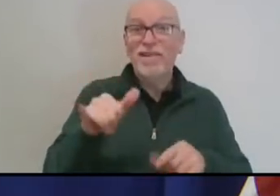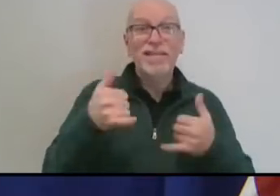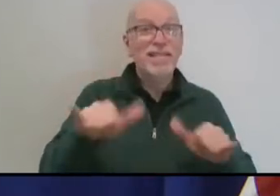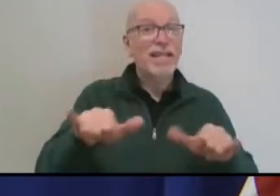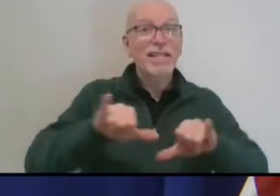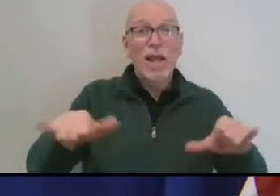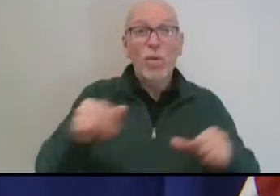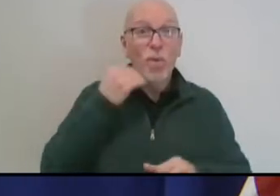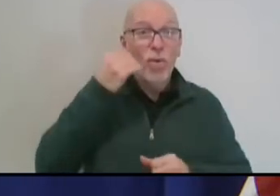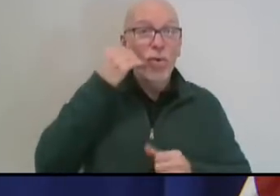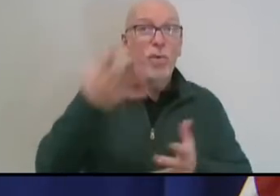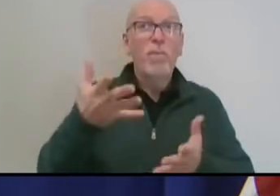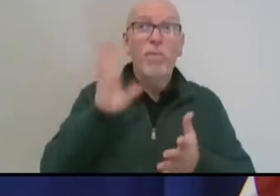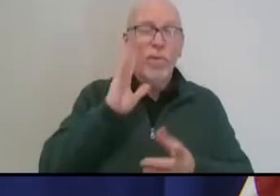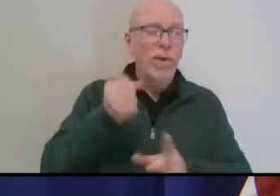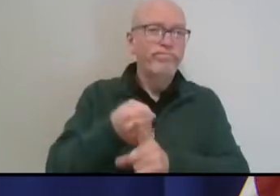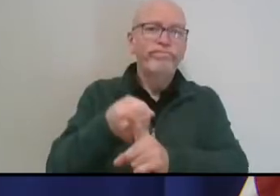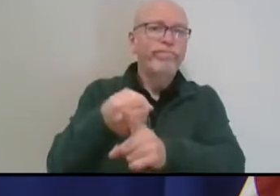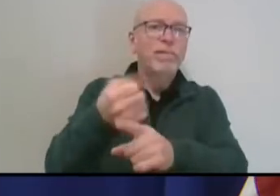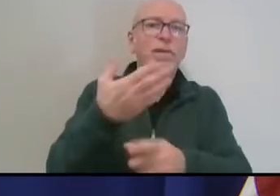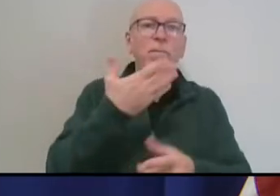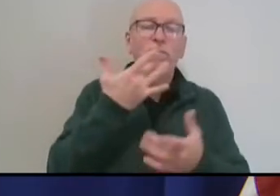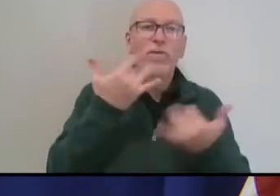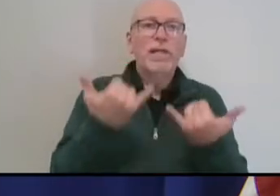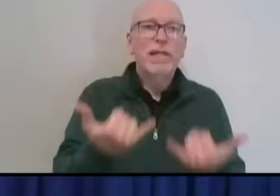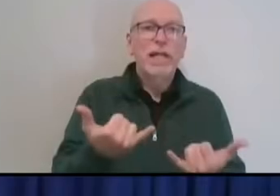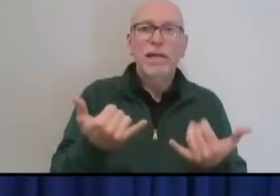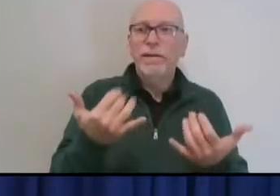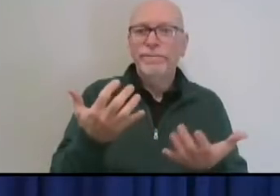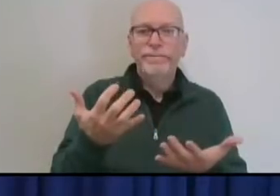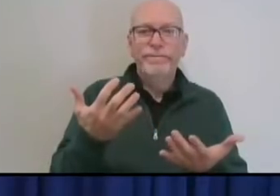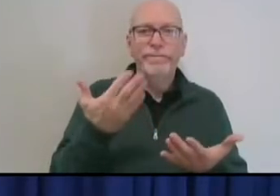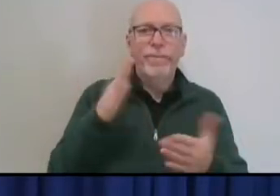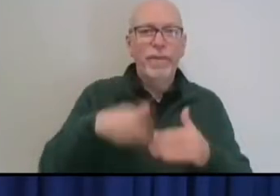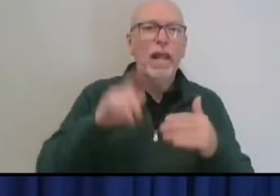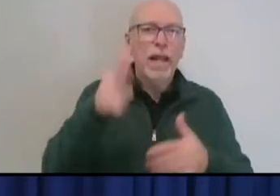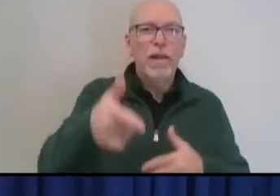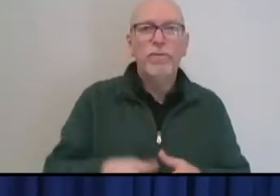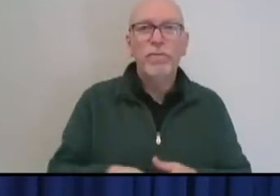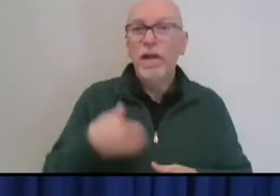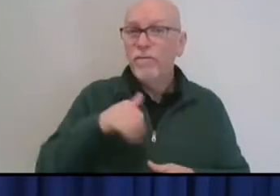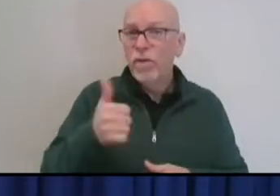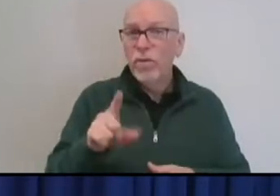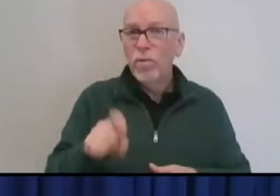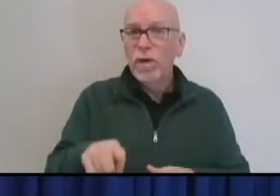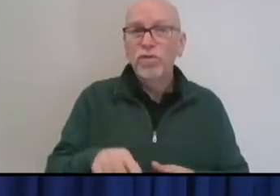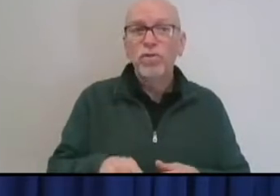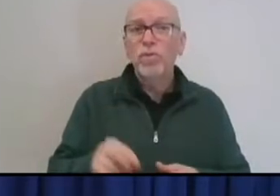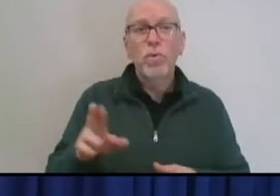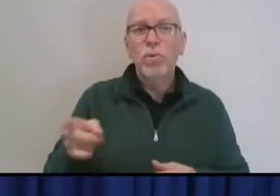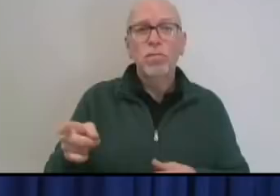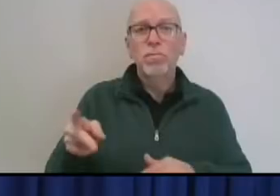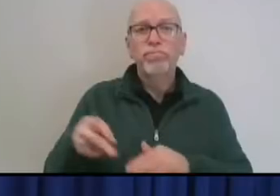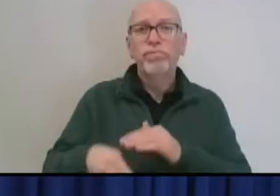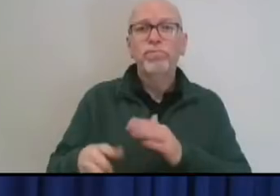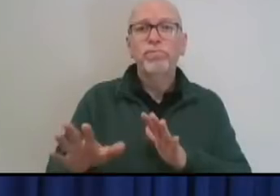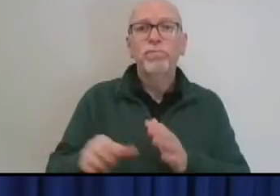road. So, better now than later. You had another question? I think she had two, maybe.